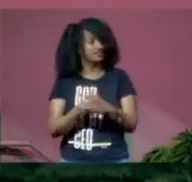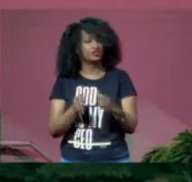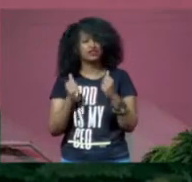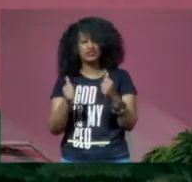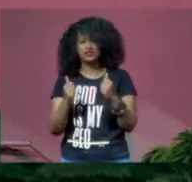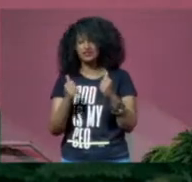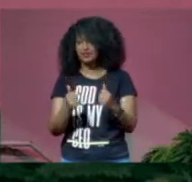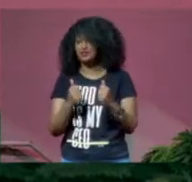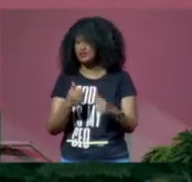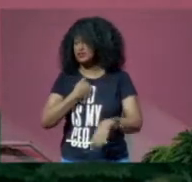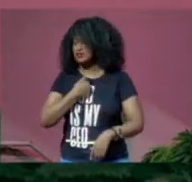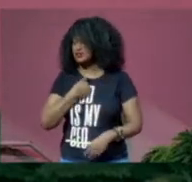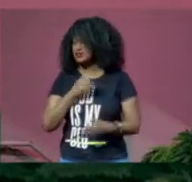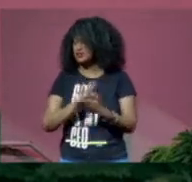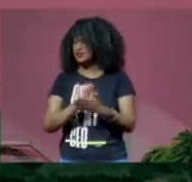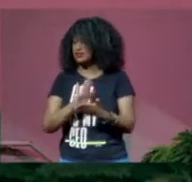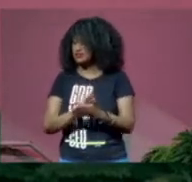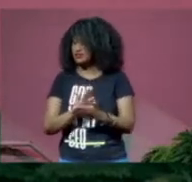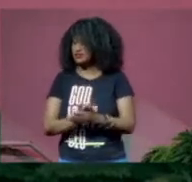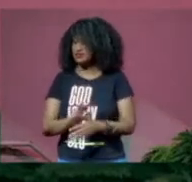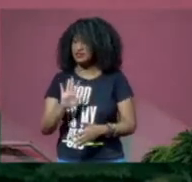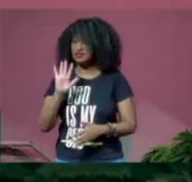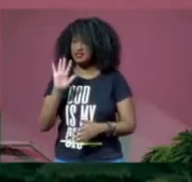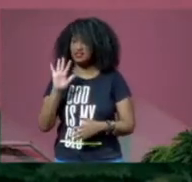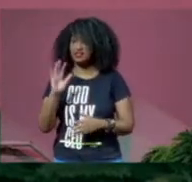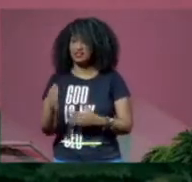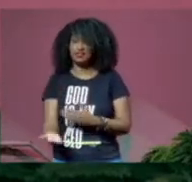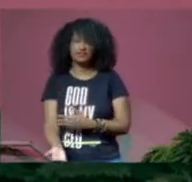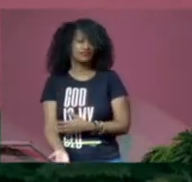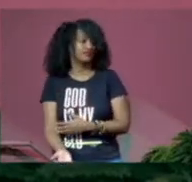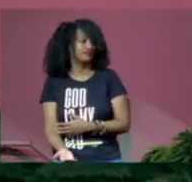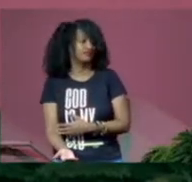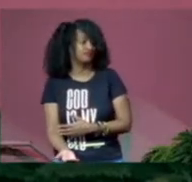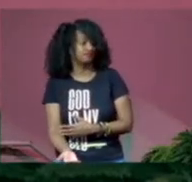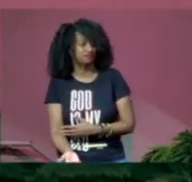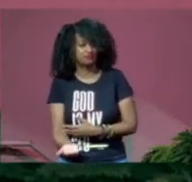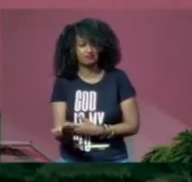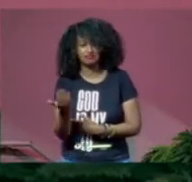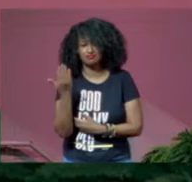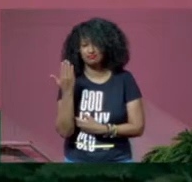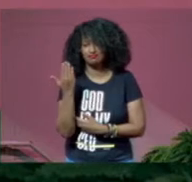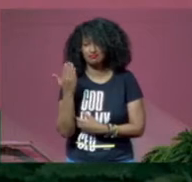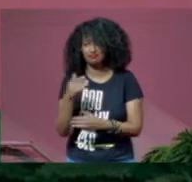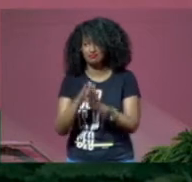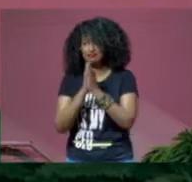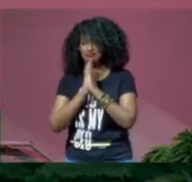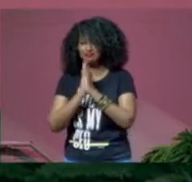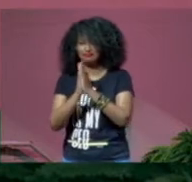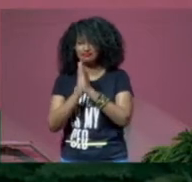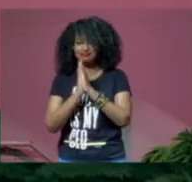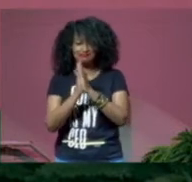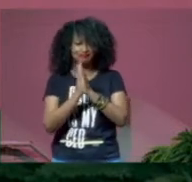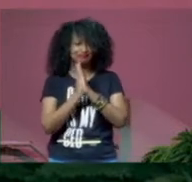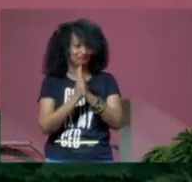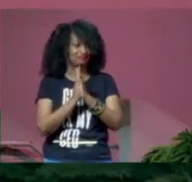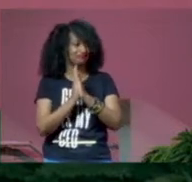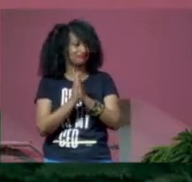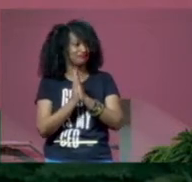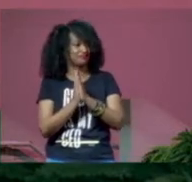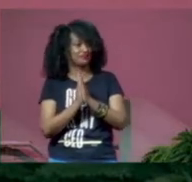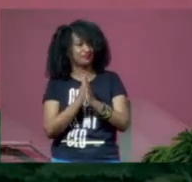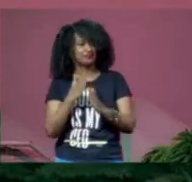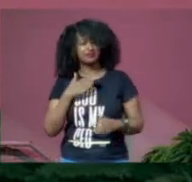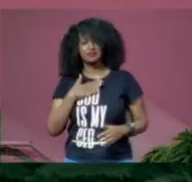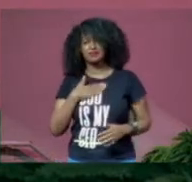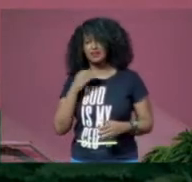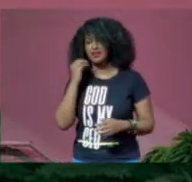at Mason Temple Institutional Church of God in Christ, 640 Washington Boulevard in Kansas City, Kansas. Yeah.